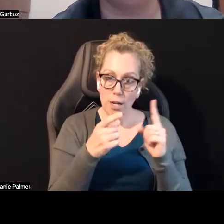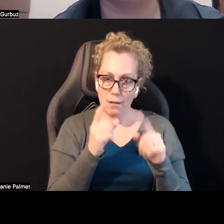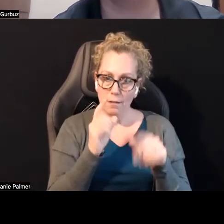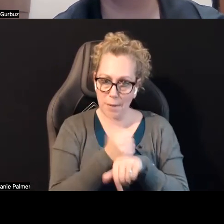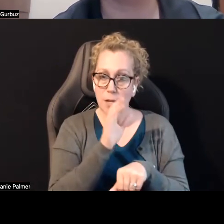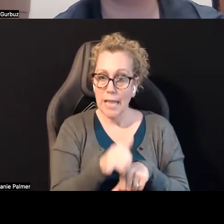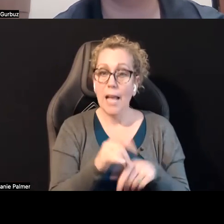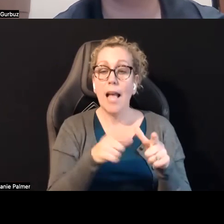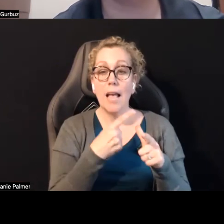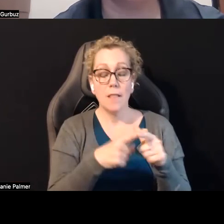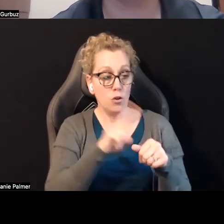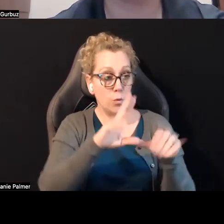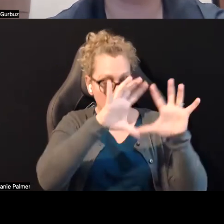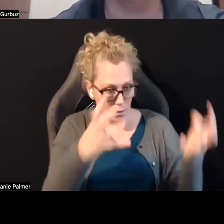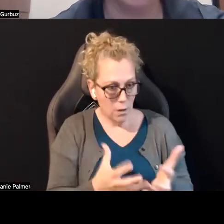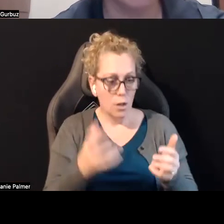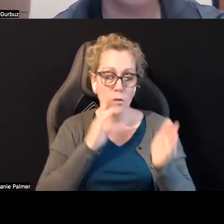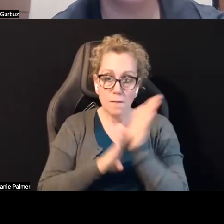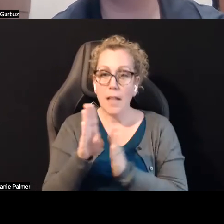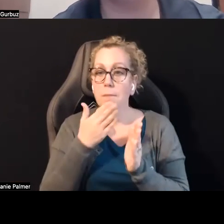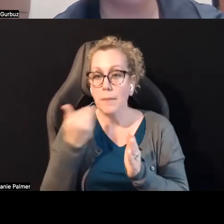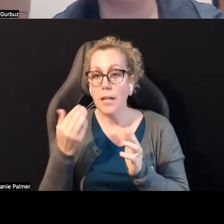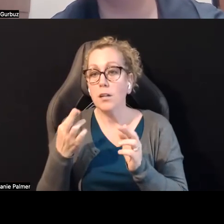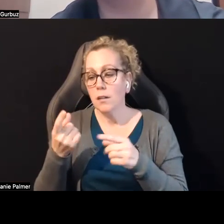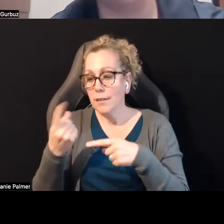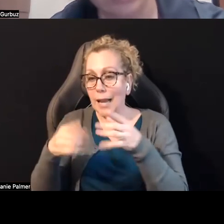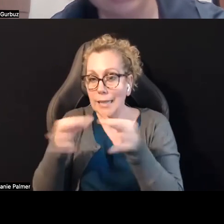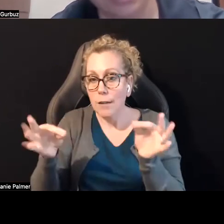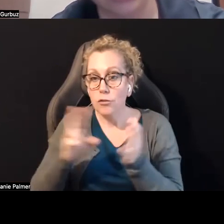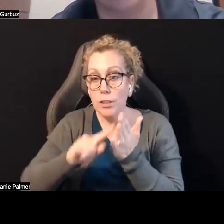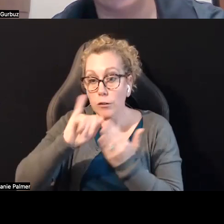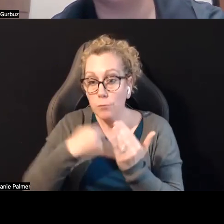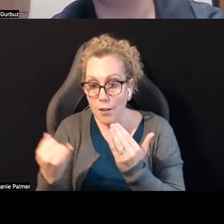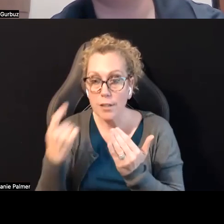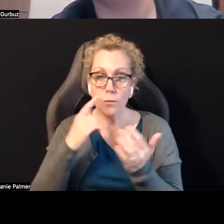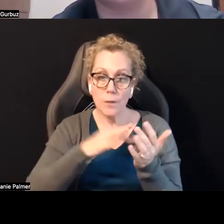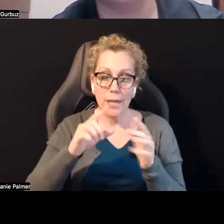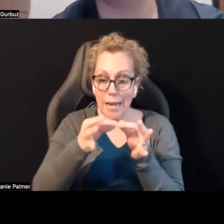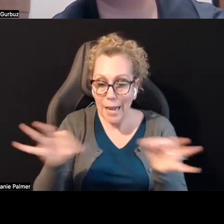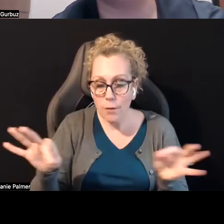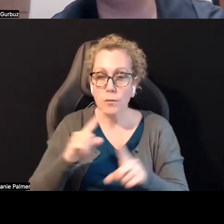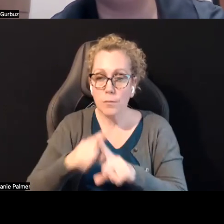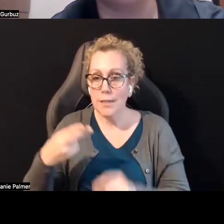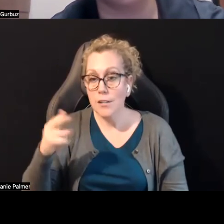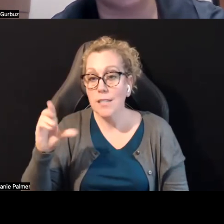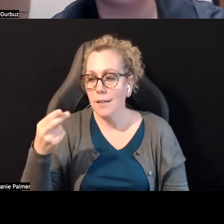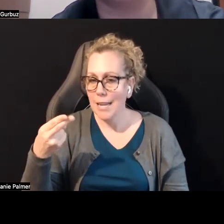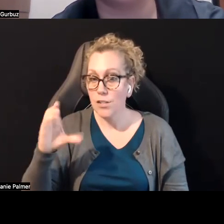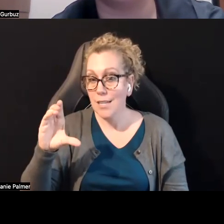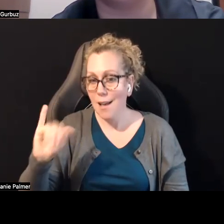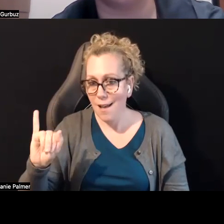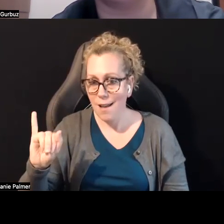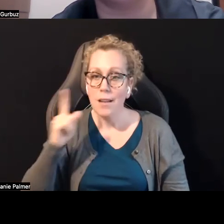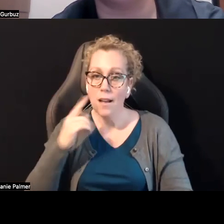that involve the study of sign language as a language, and also, the HCI aspects of it, and try to improve the sign